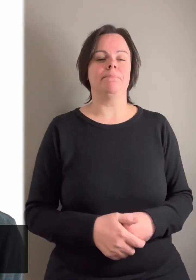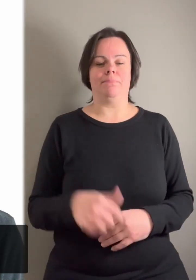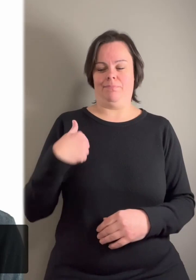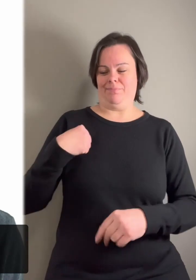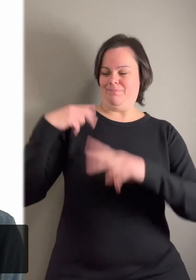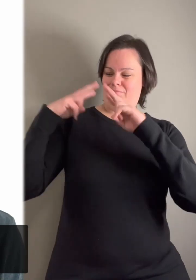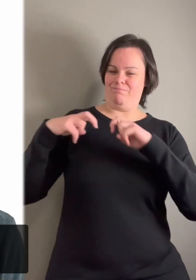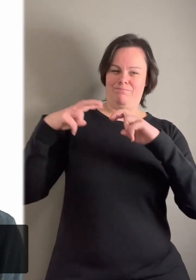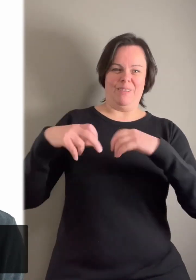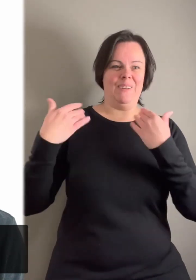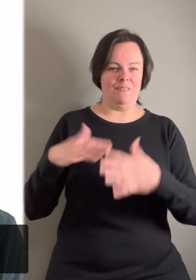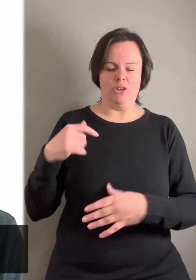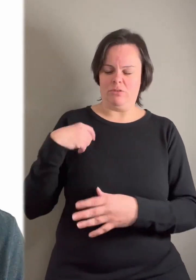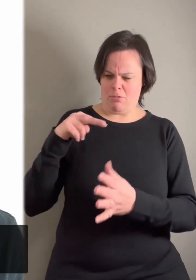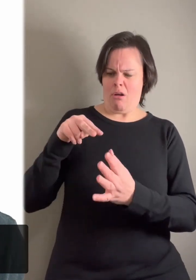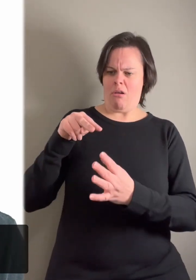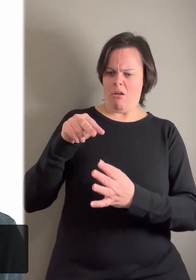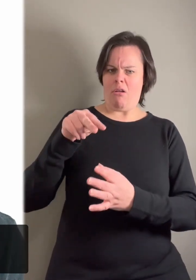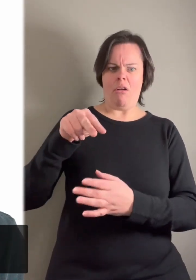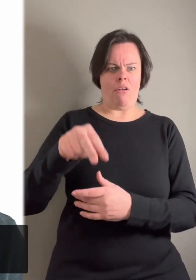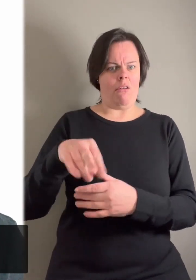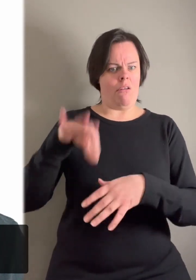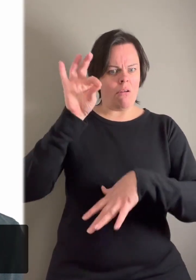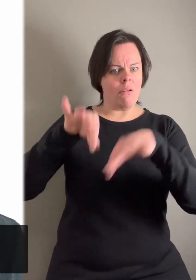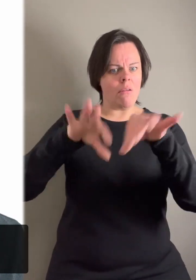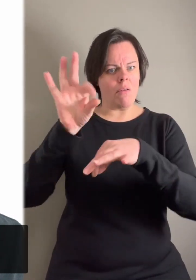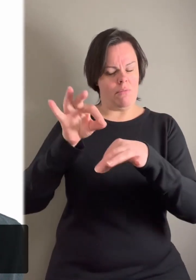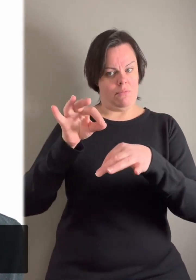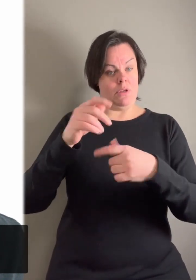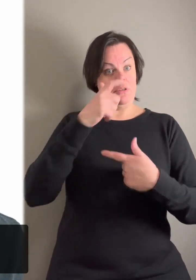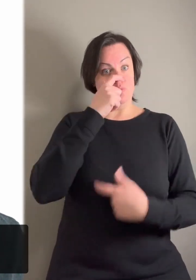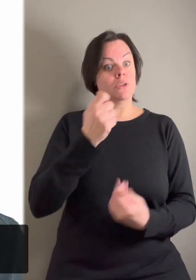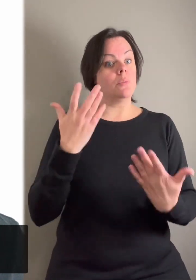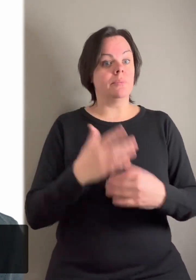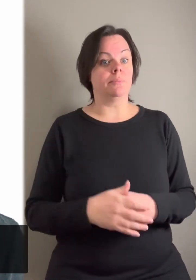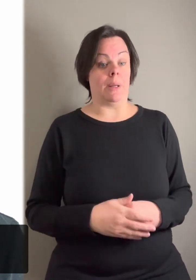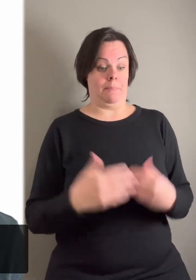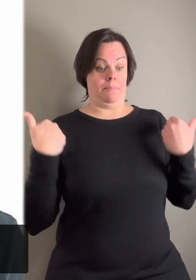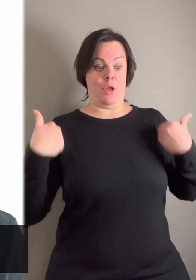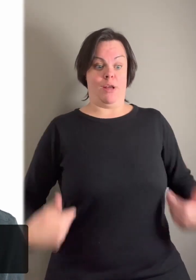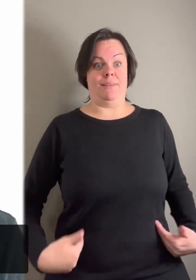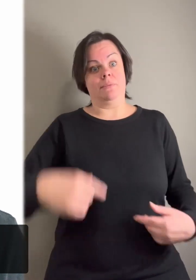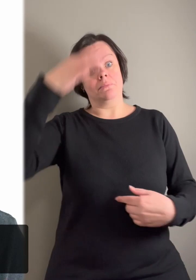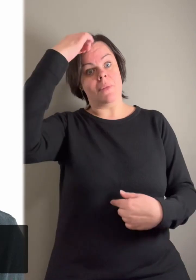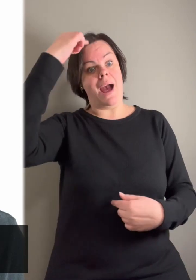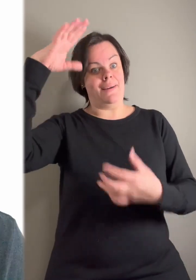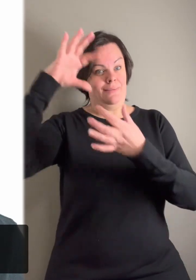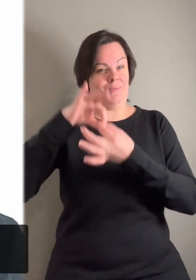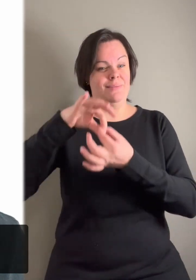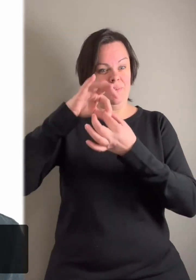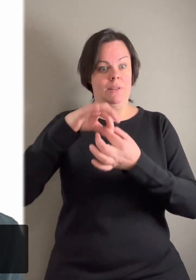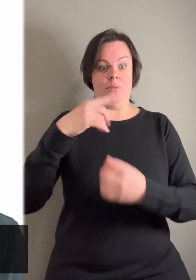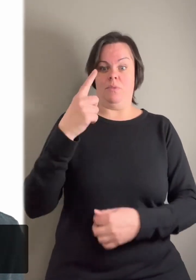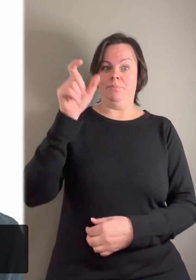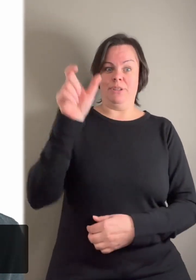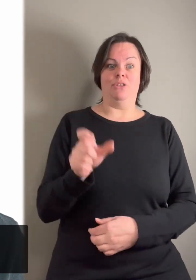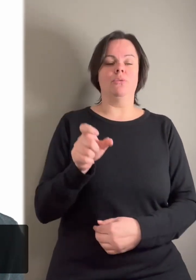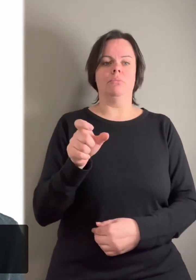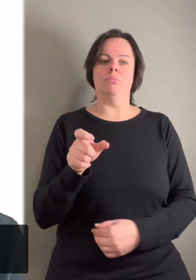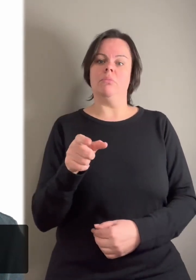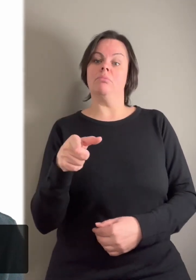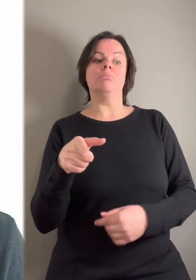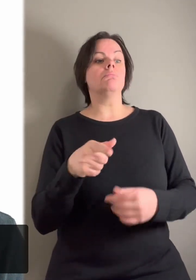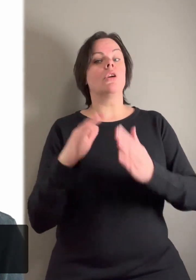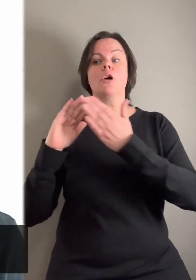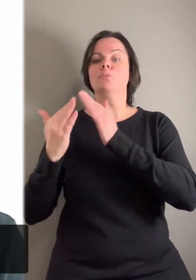Where do we go from here? One thing I find interesting is that in all of my research, there's an ongoing theme